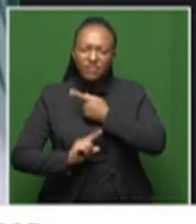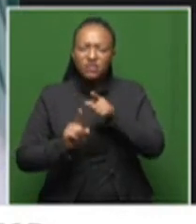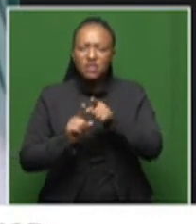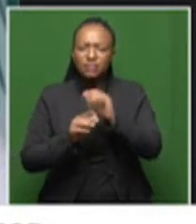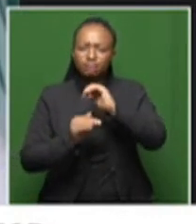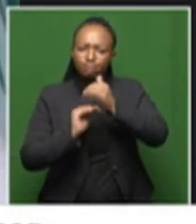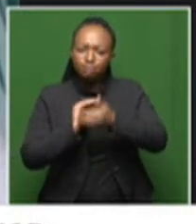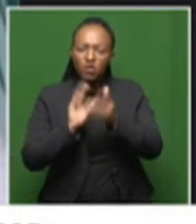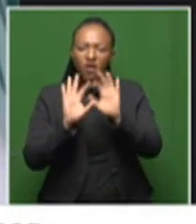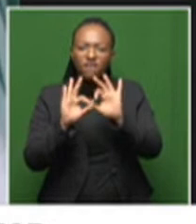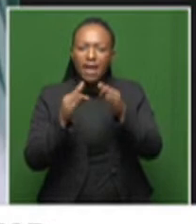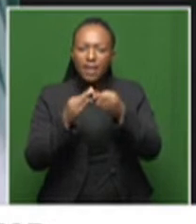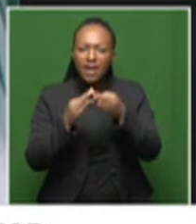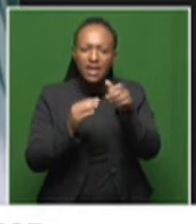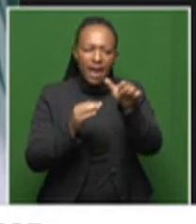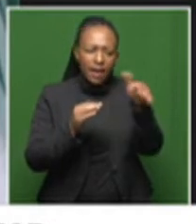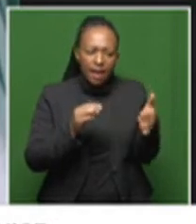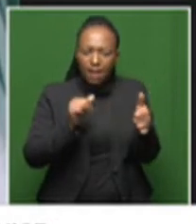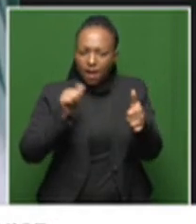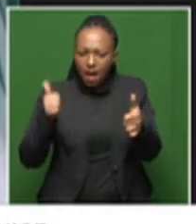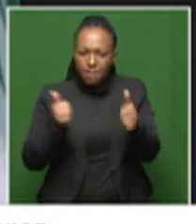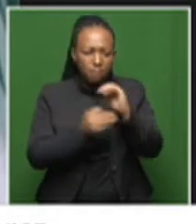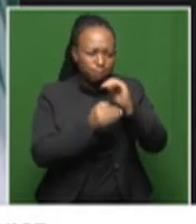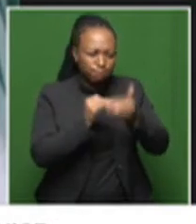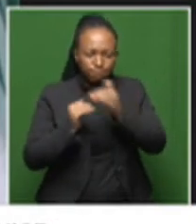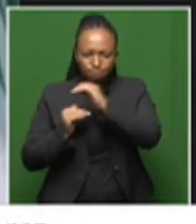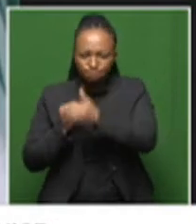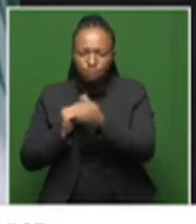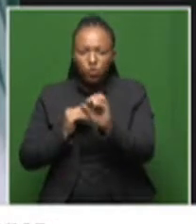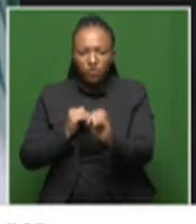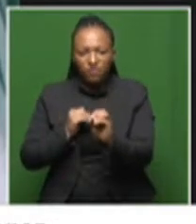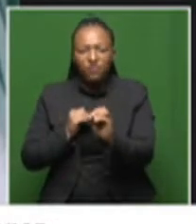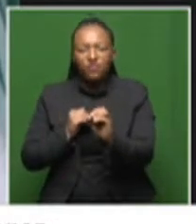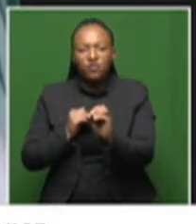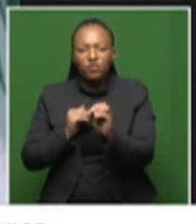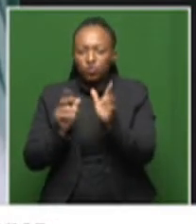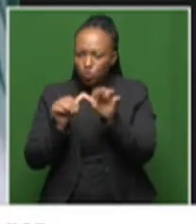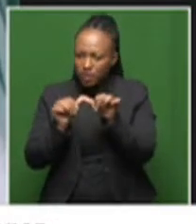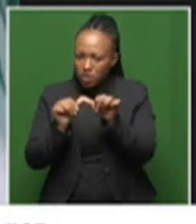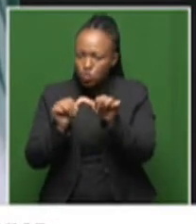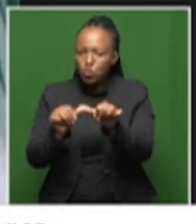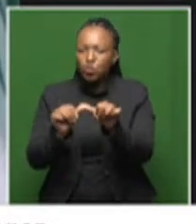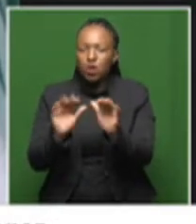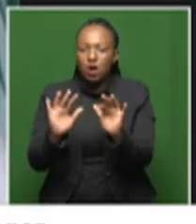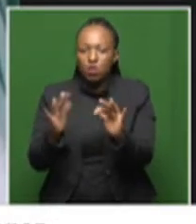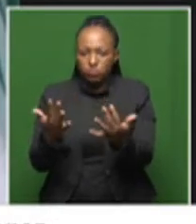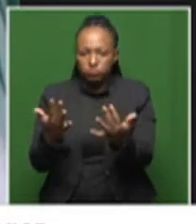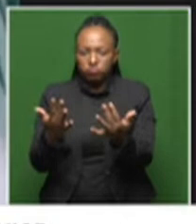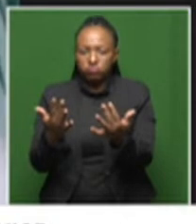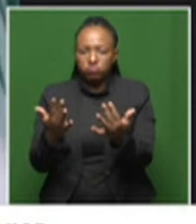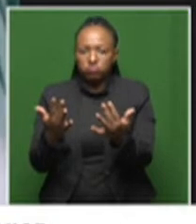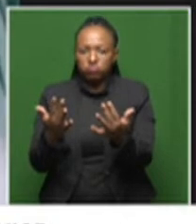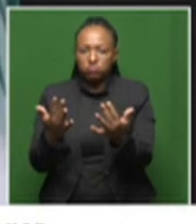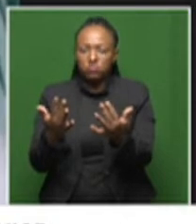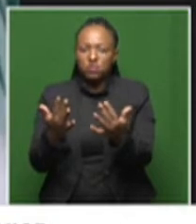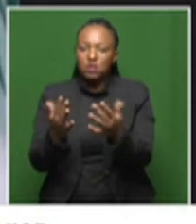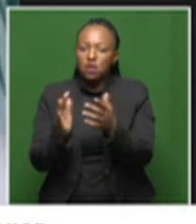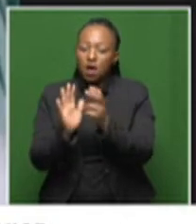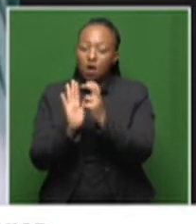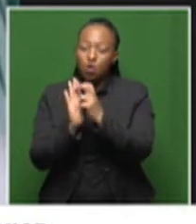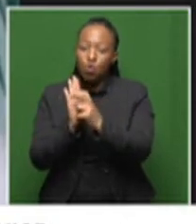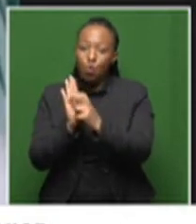our friends, our neighbors, and all people around us by continuously ensuring that we comply